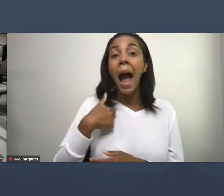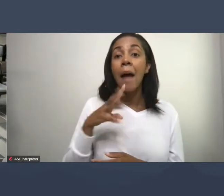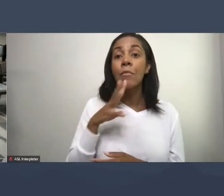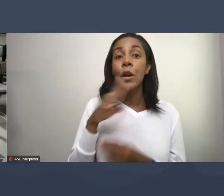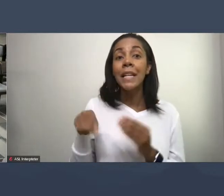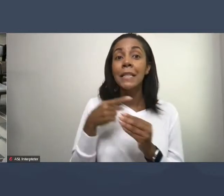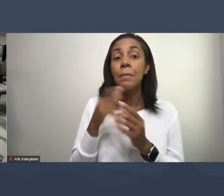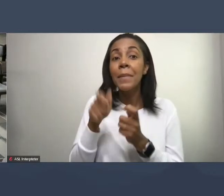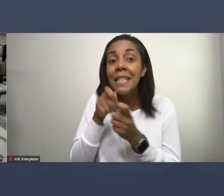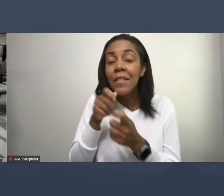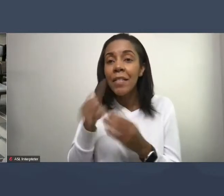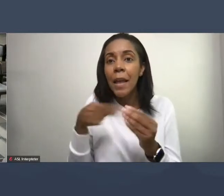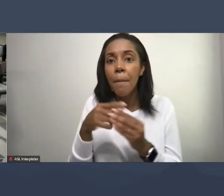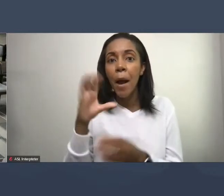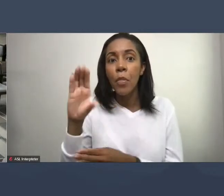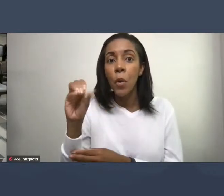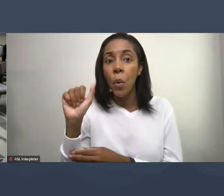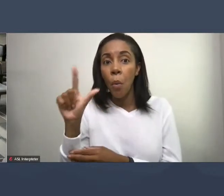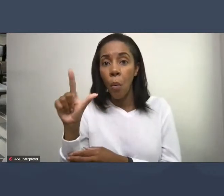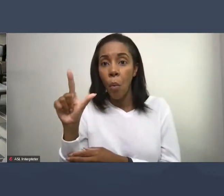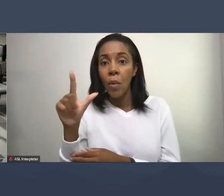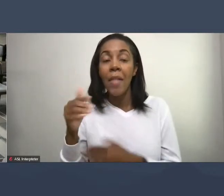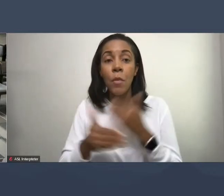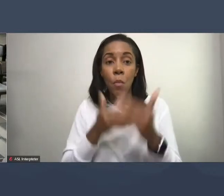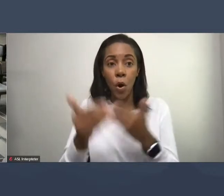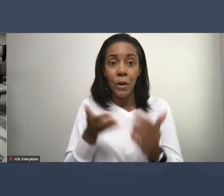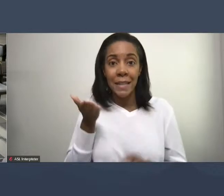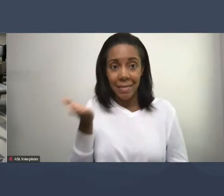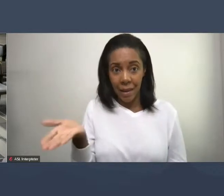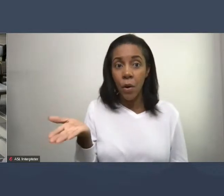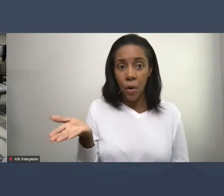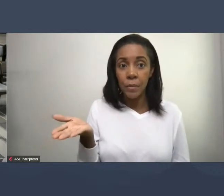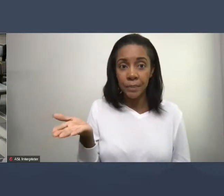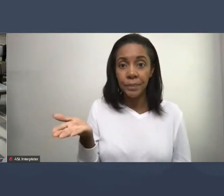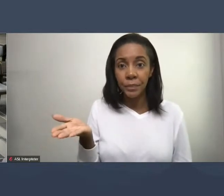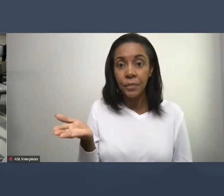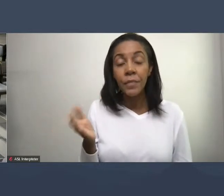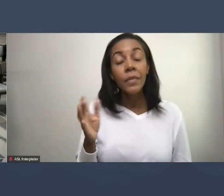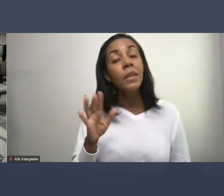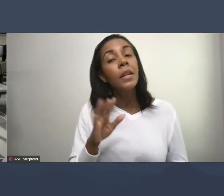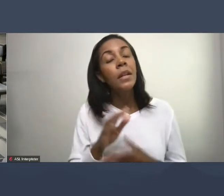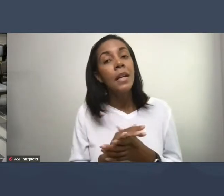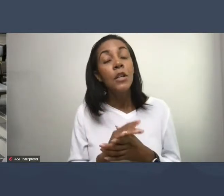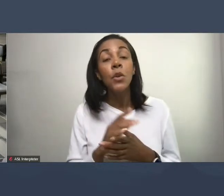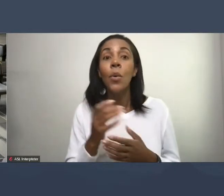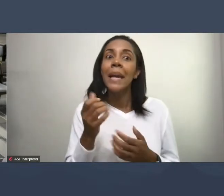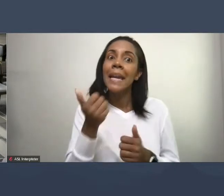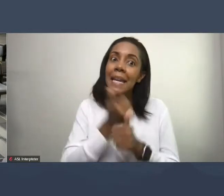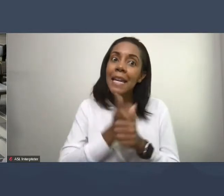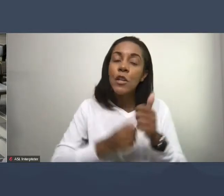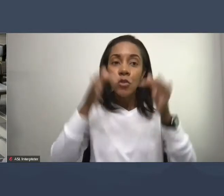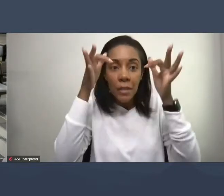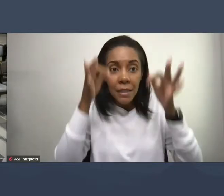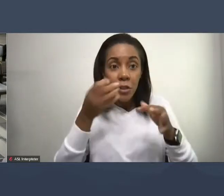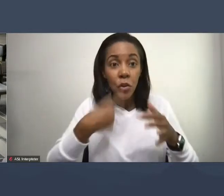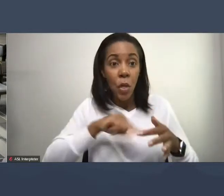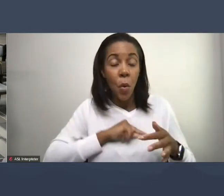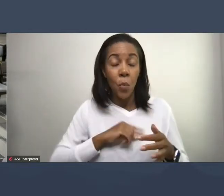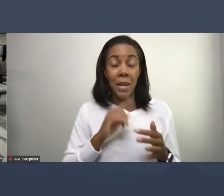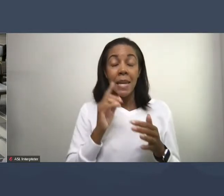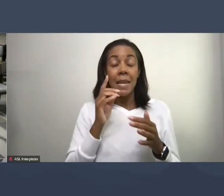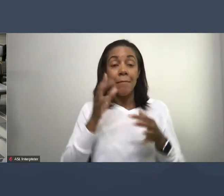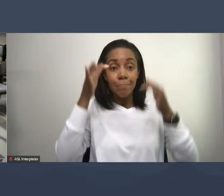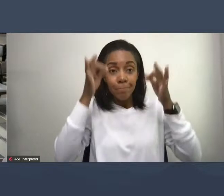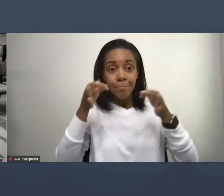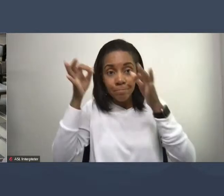Fossil Plant project and the progress we're making there. So in particular, I want you to know right off the bat that every decision that we have made at that Allen Fossil Plant